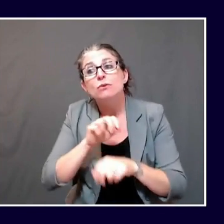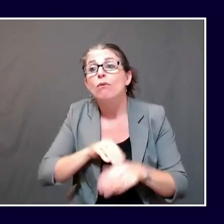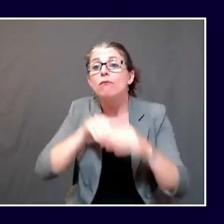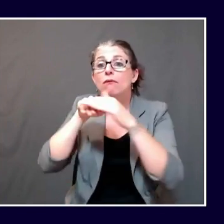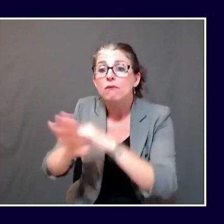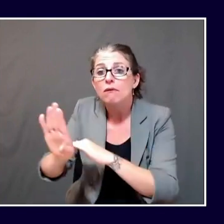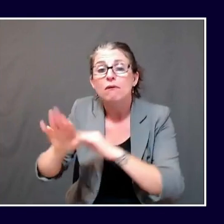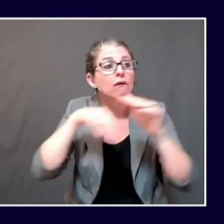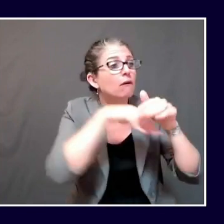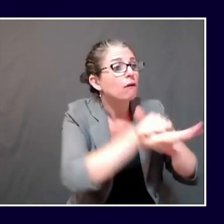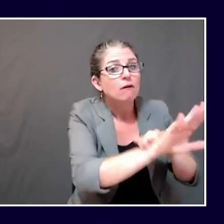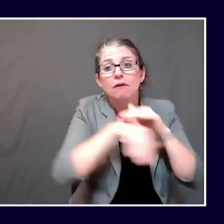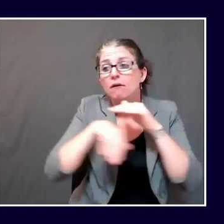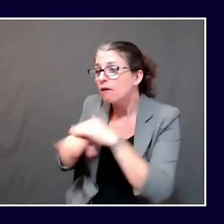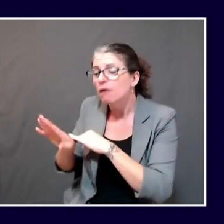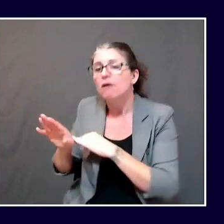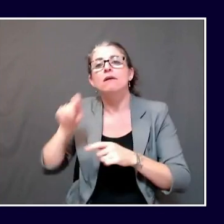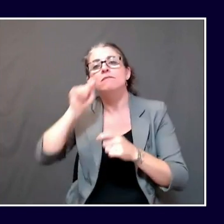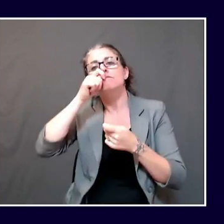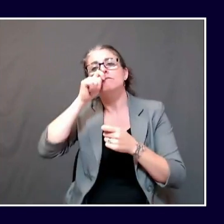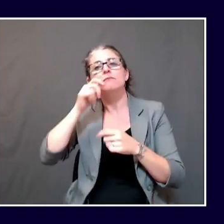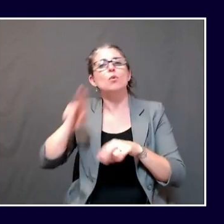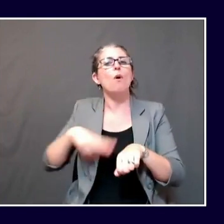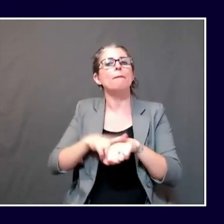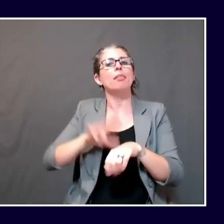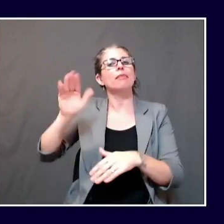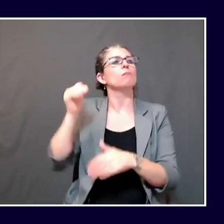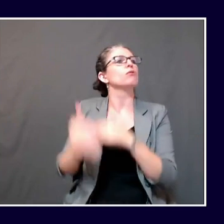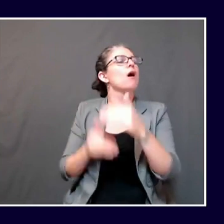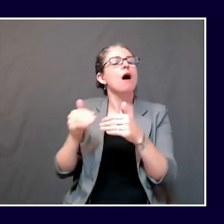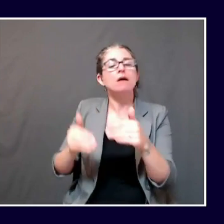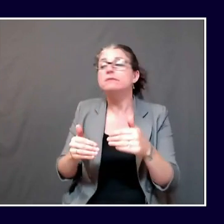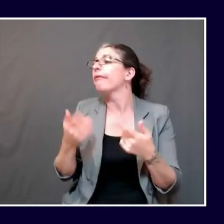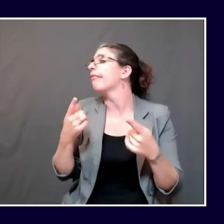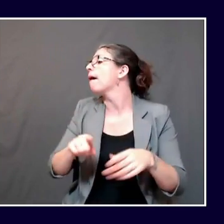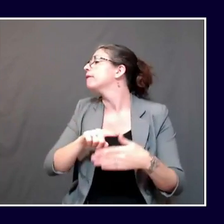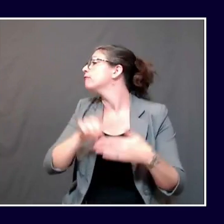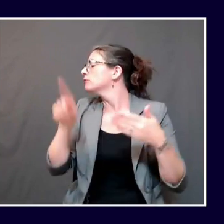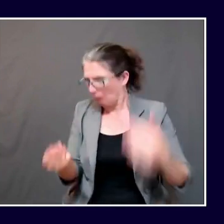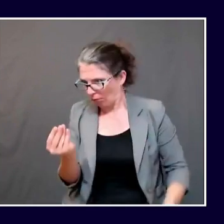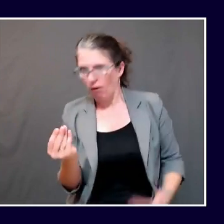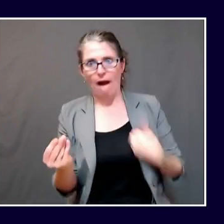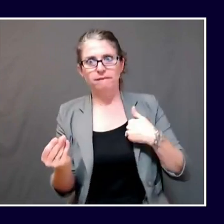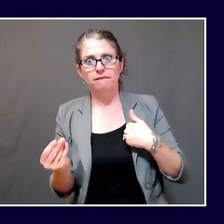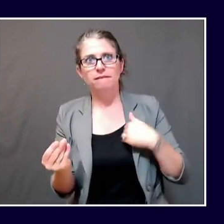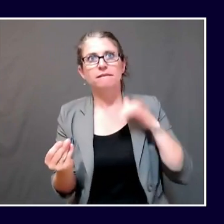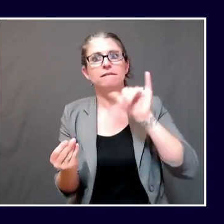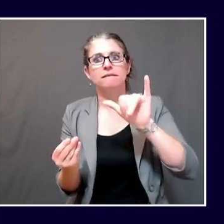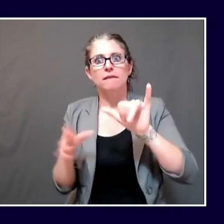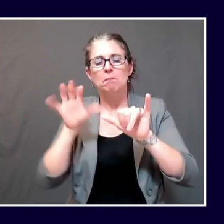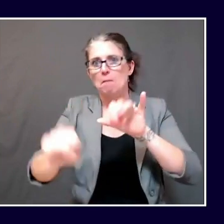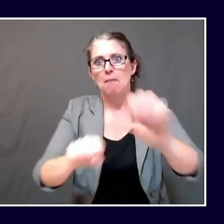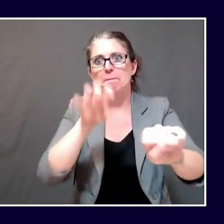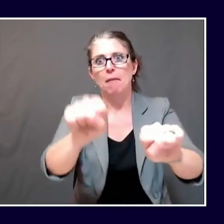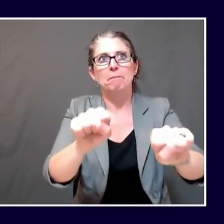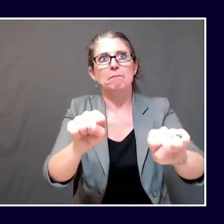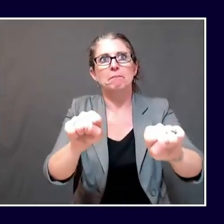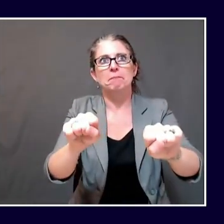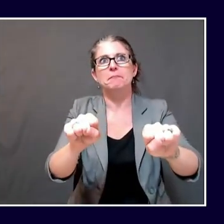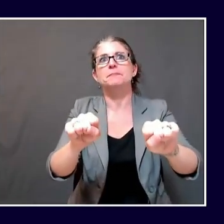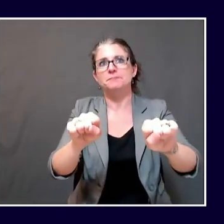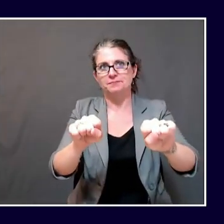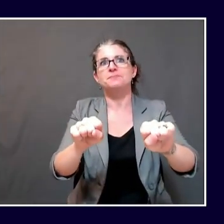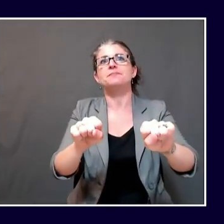Calais Regional Hospital as well as the St. Croix Regional Family Health Center for stepping up and partnering with us